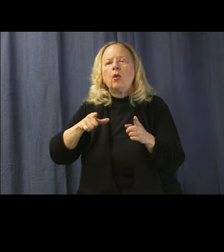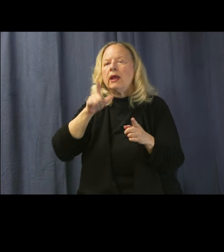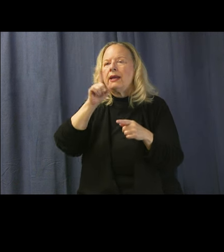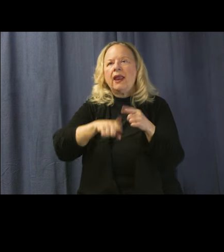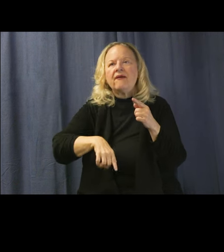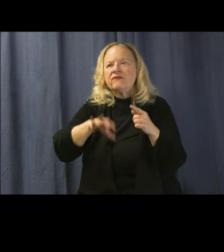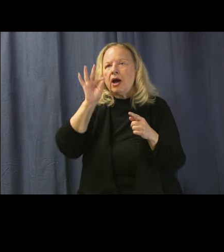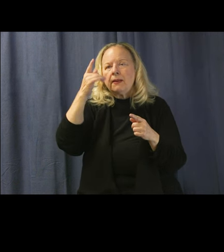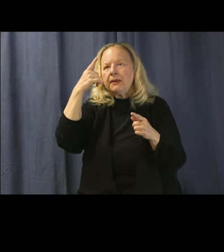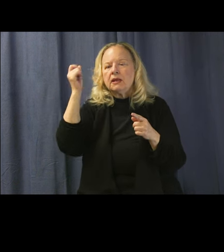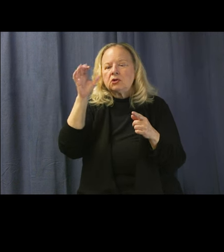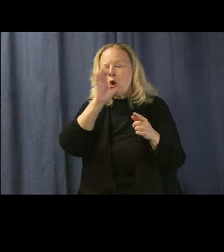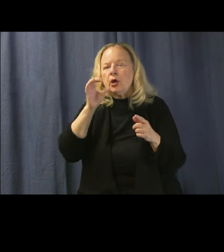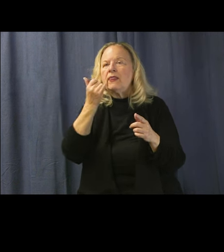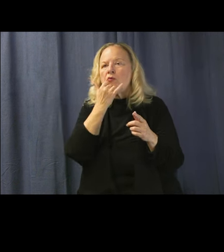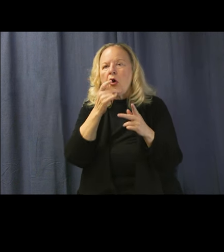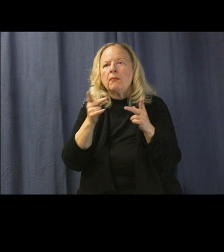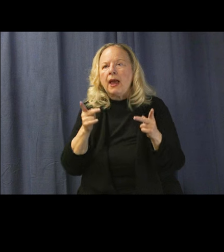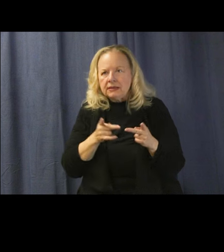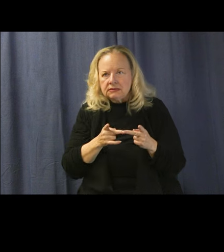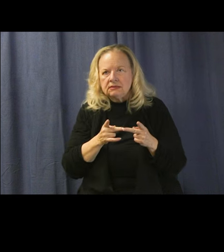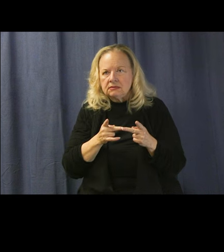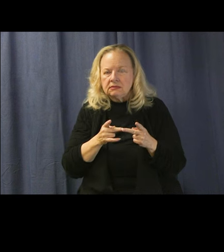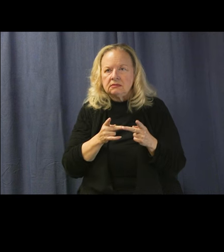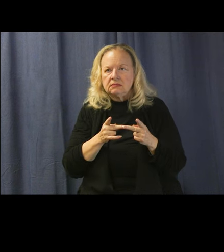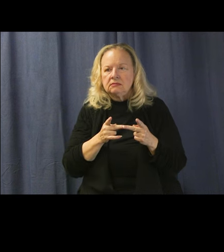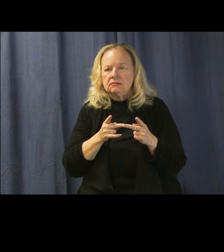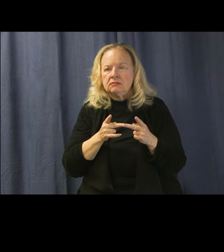it, because they're looking at all the wrong places.